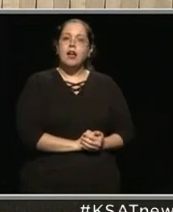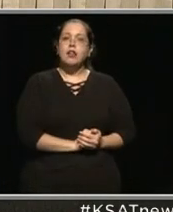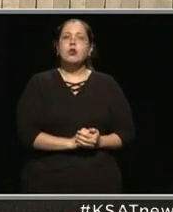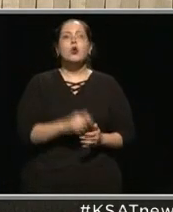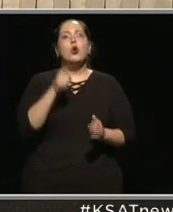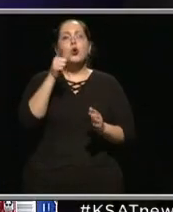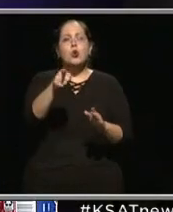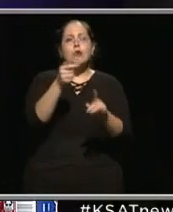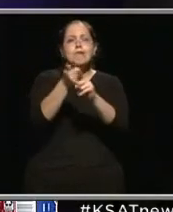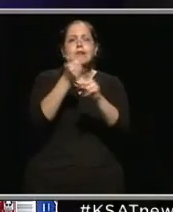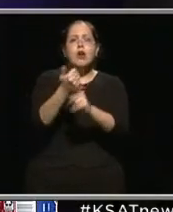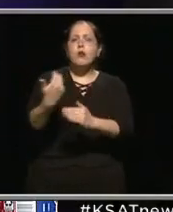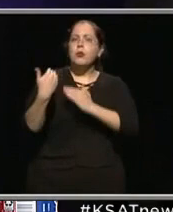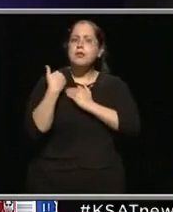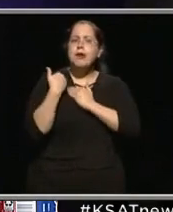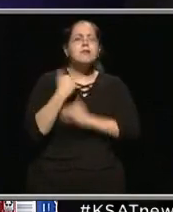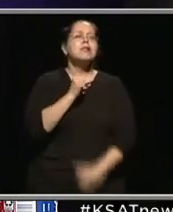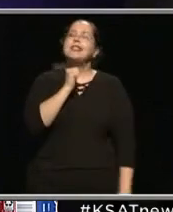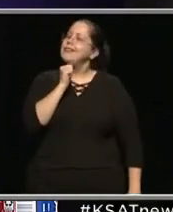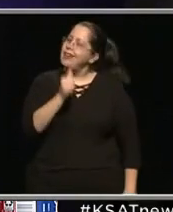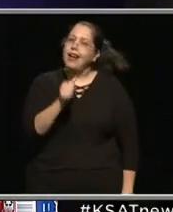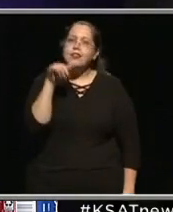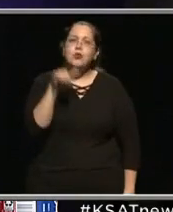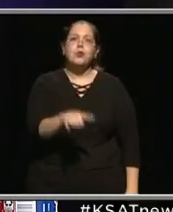a responsibility not to do that.